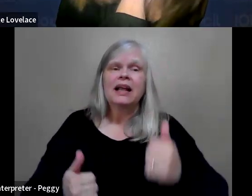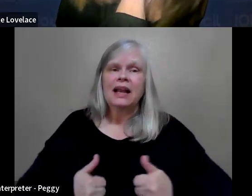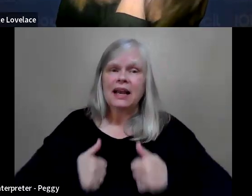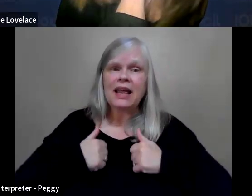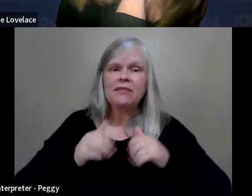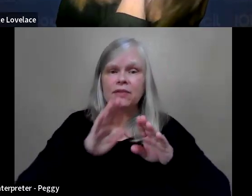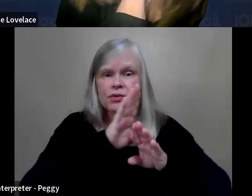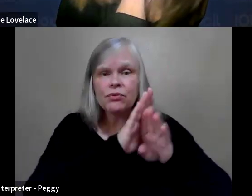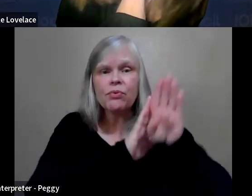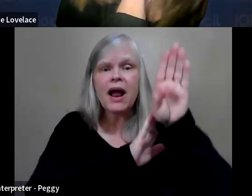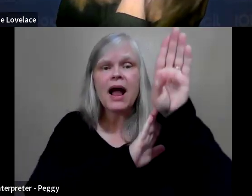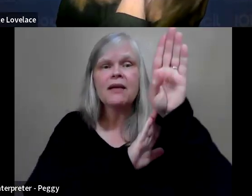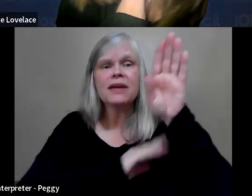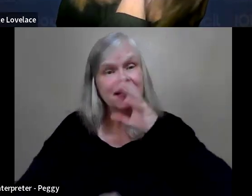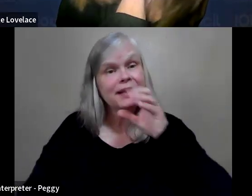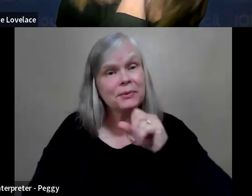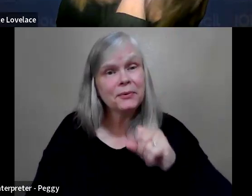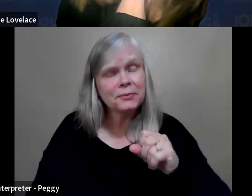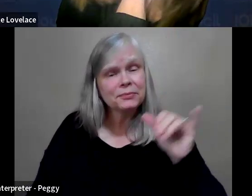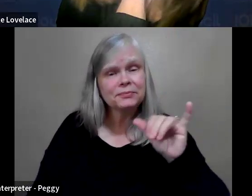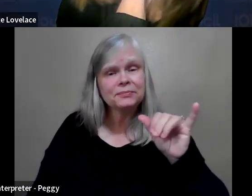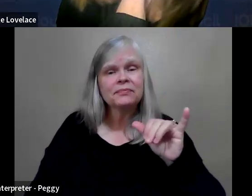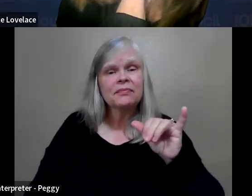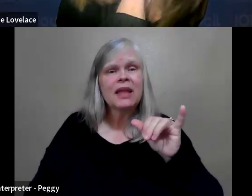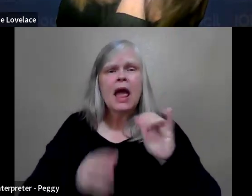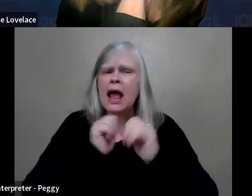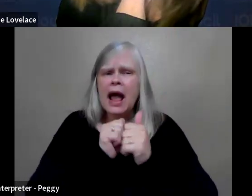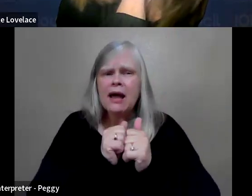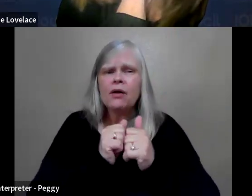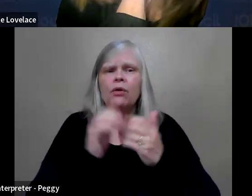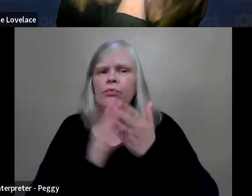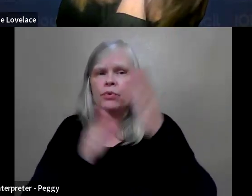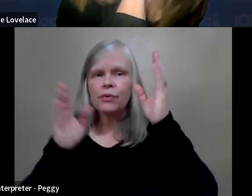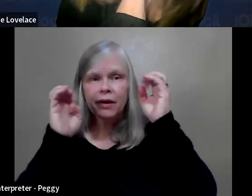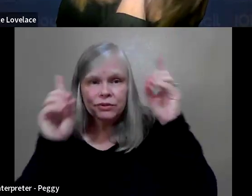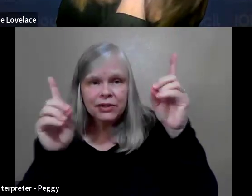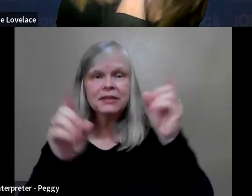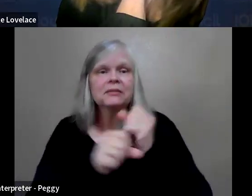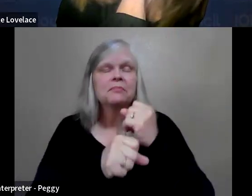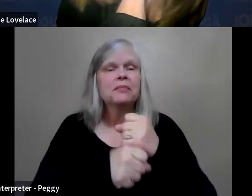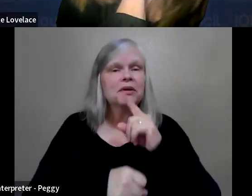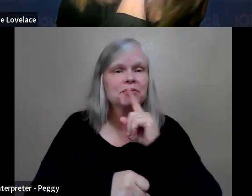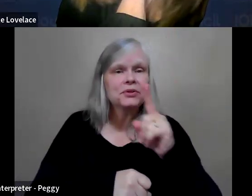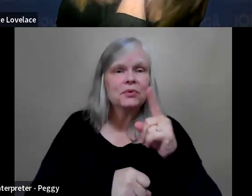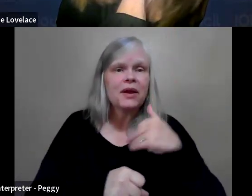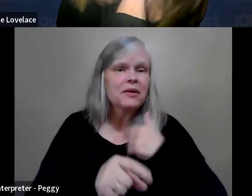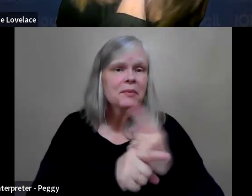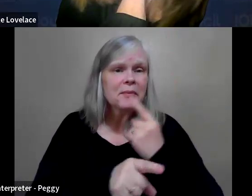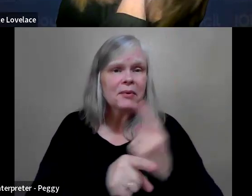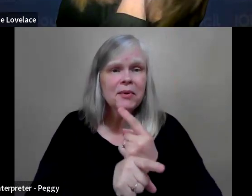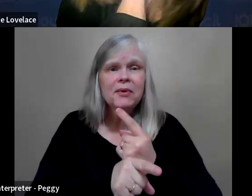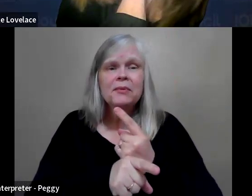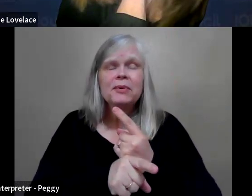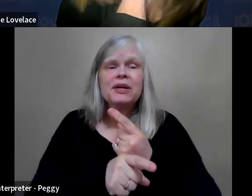And so a big part of that is through education and making sure that we equip community